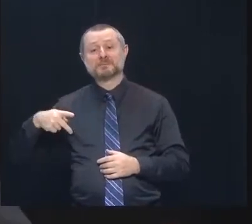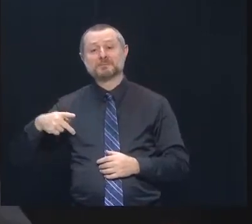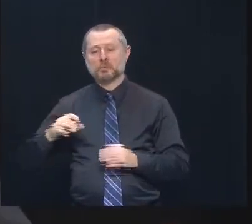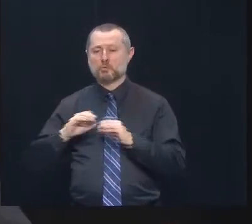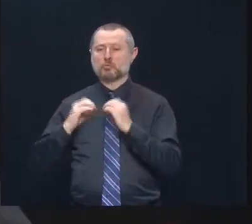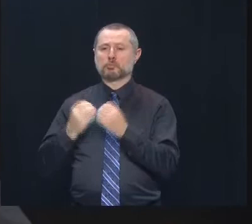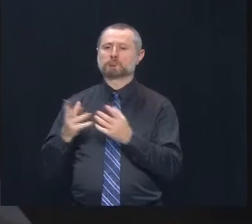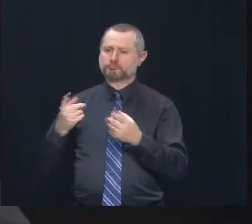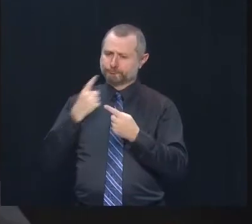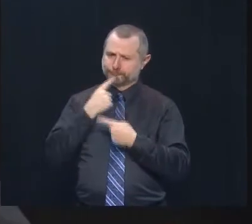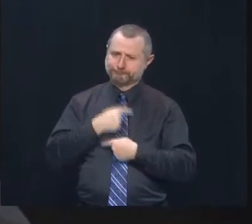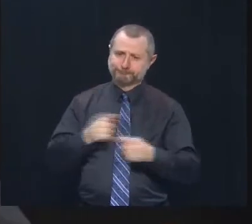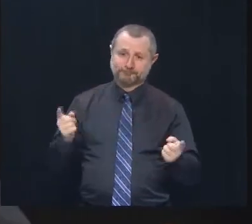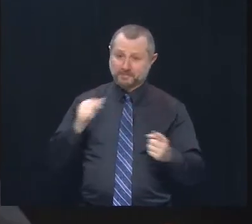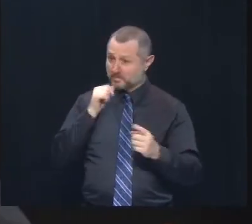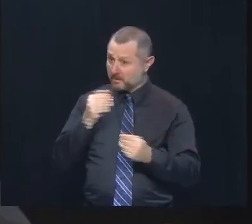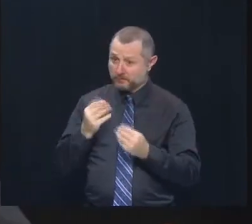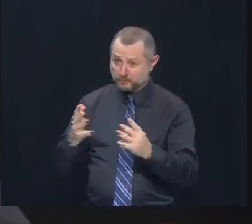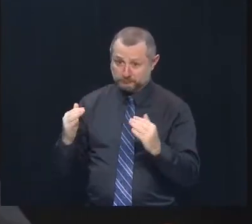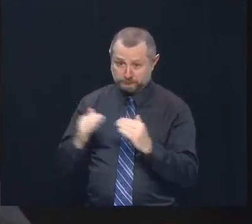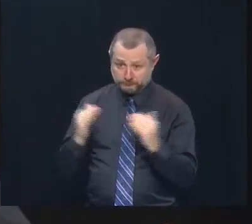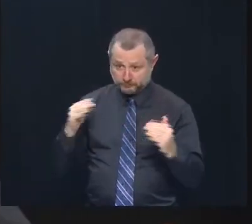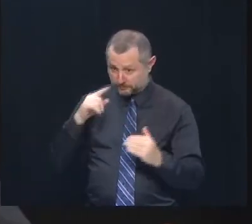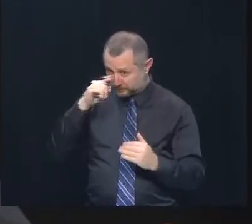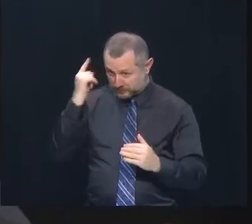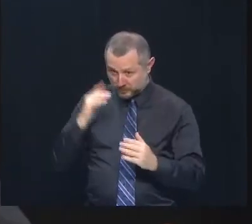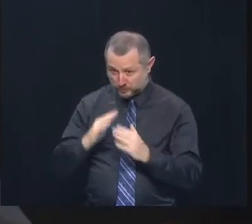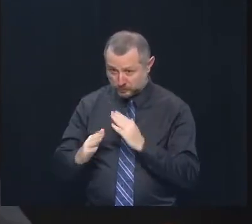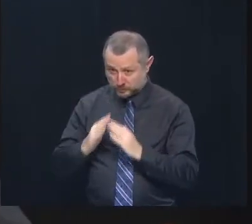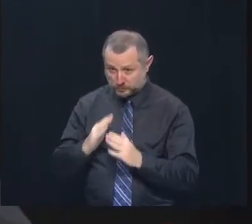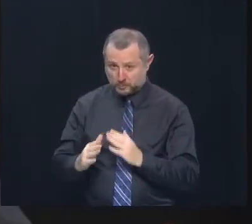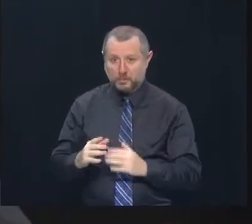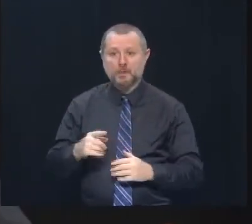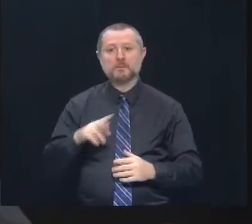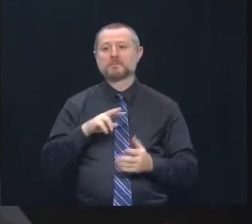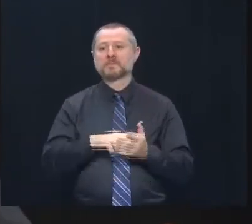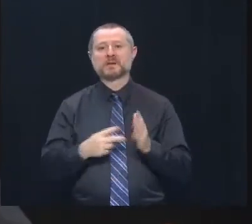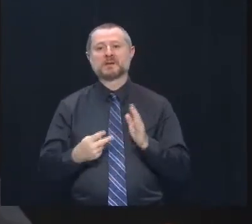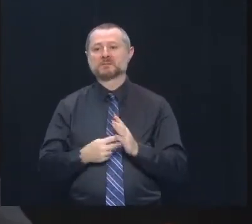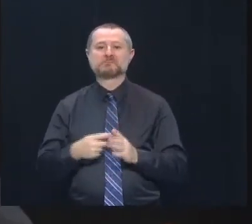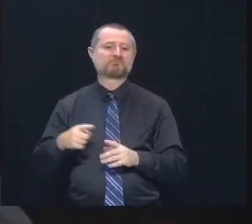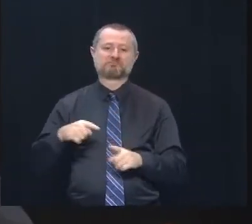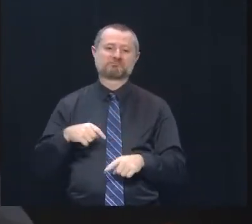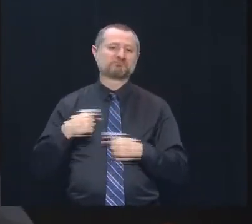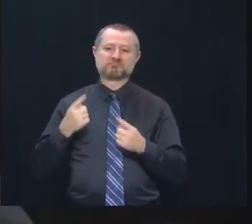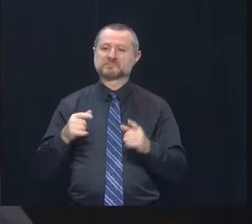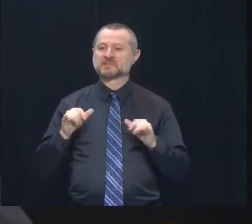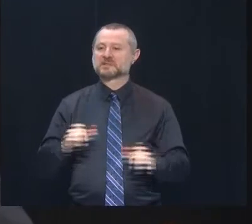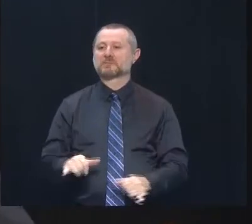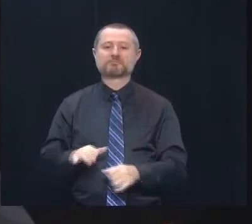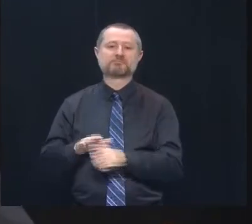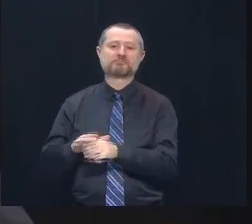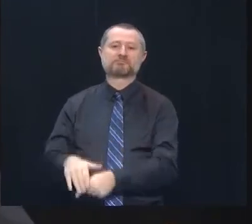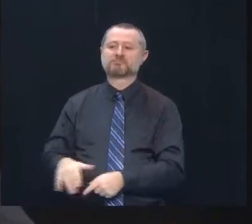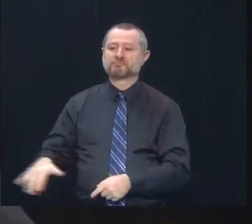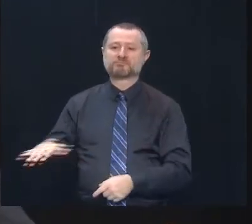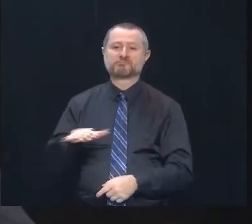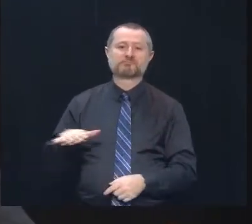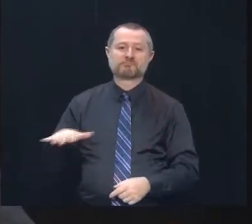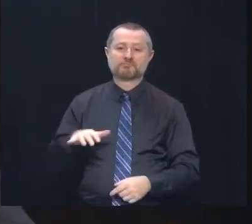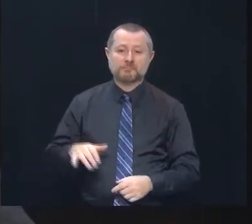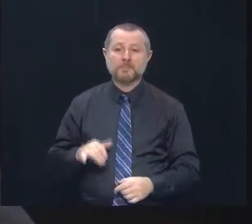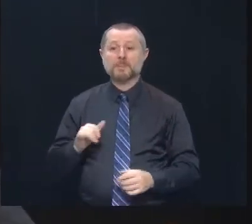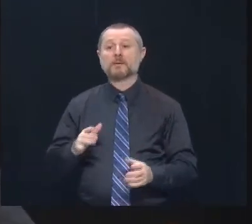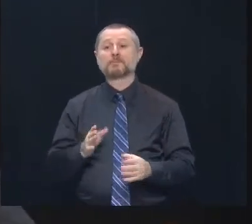reinforces the same incompetence that has affected so many thus far. Urban League,